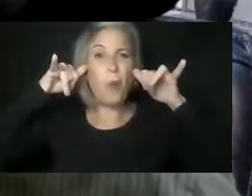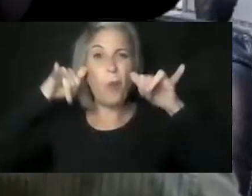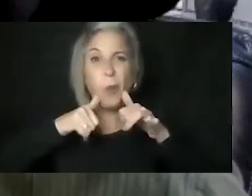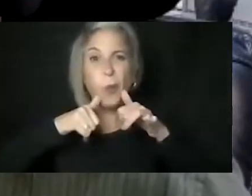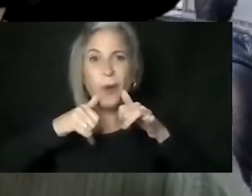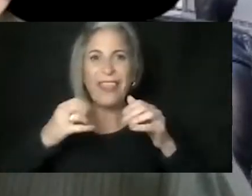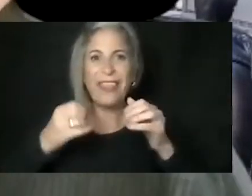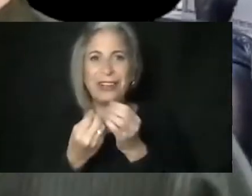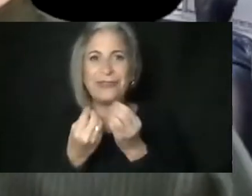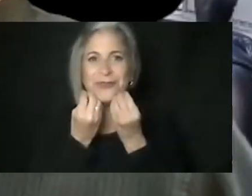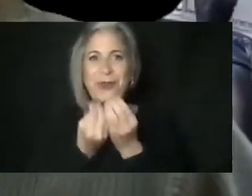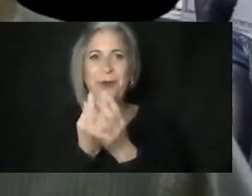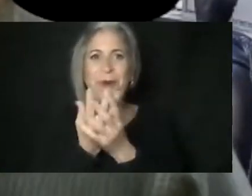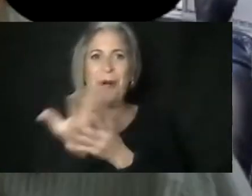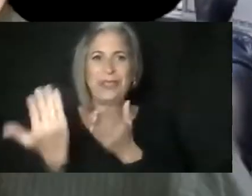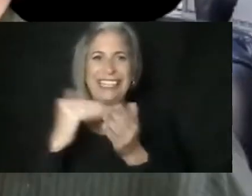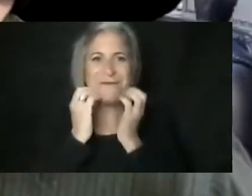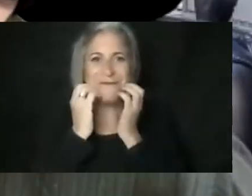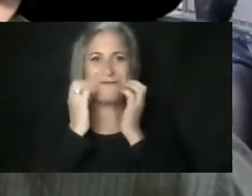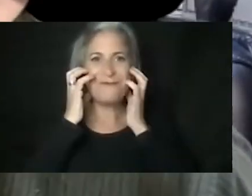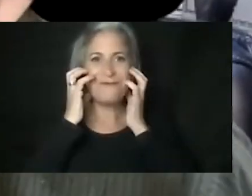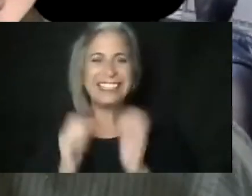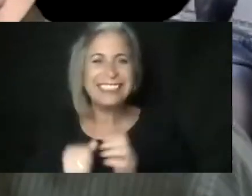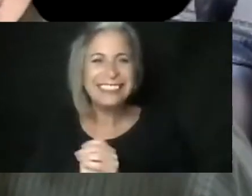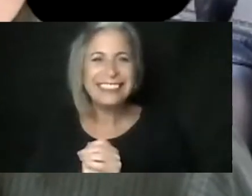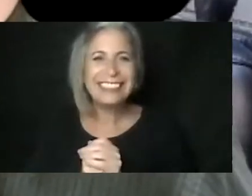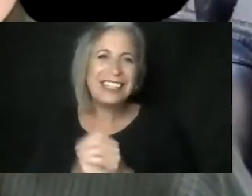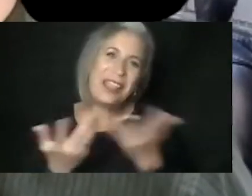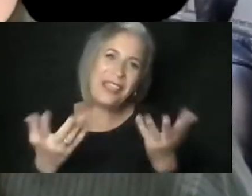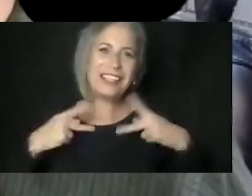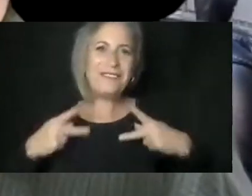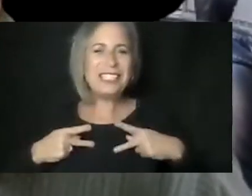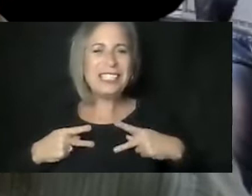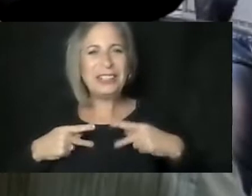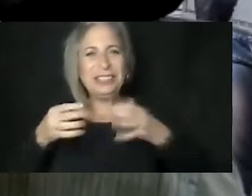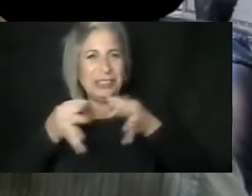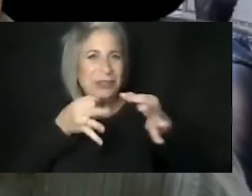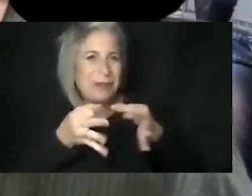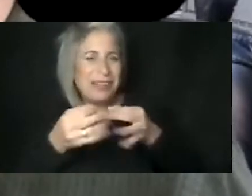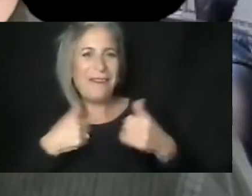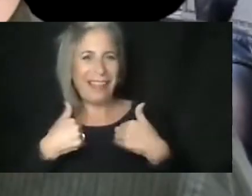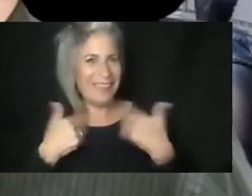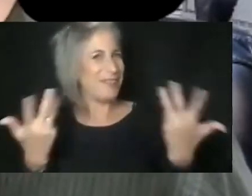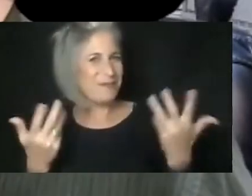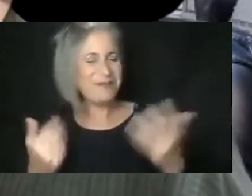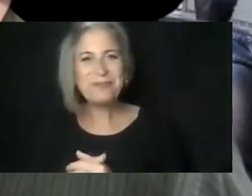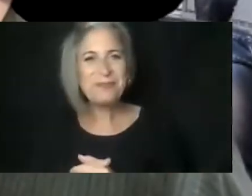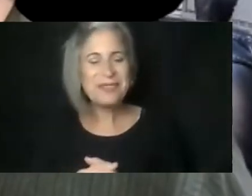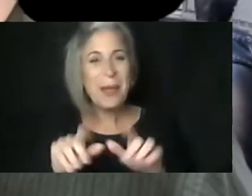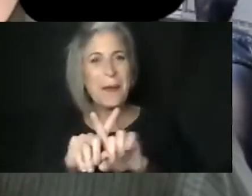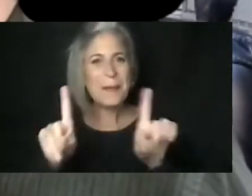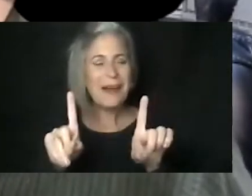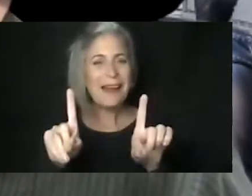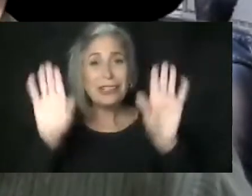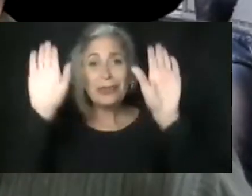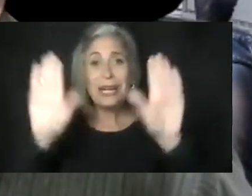grow back in. So that's as much of a physical description as I will go into. But